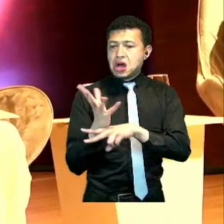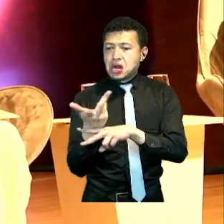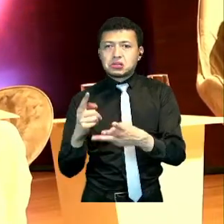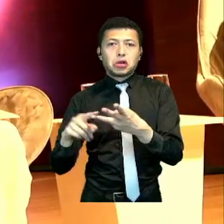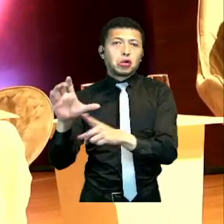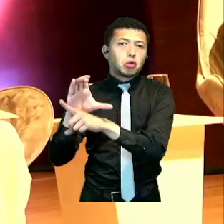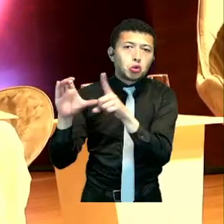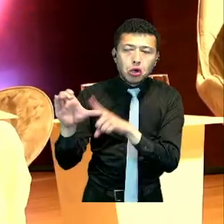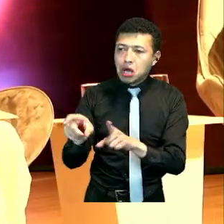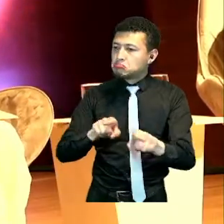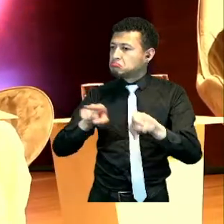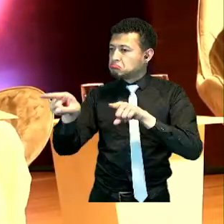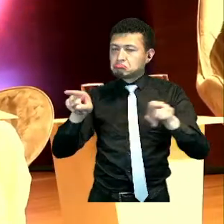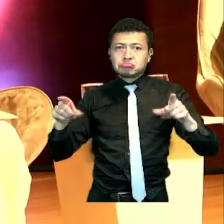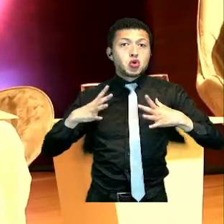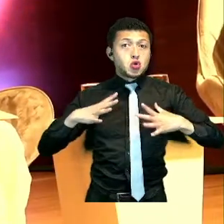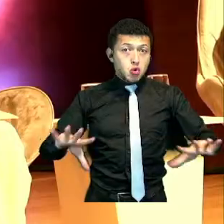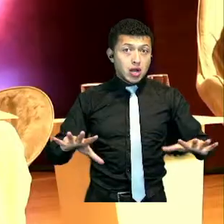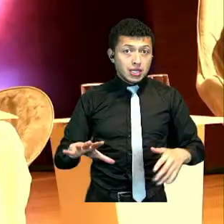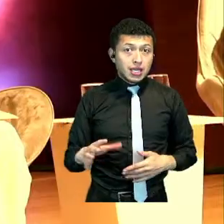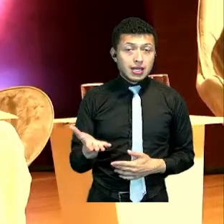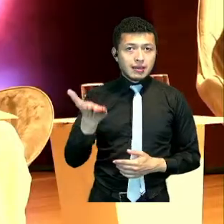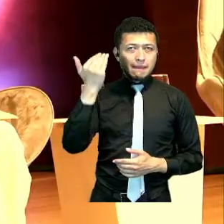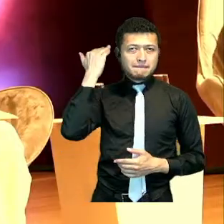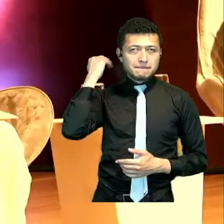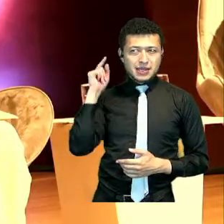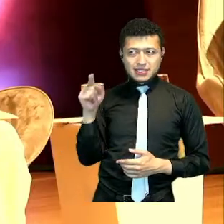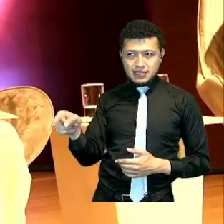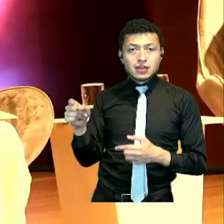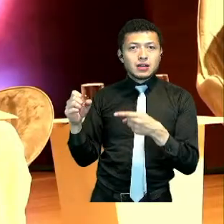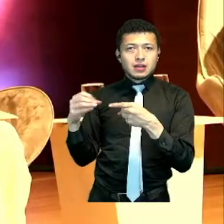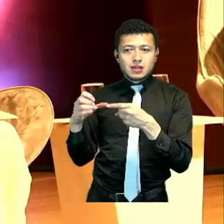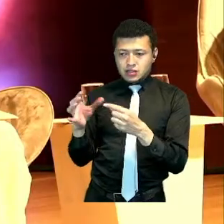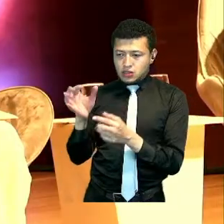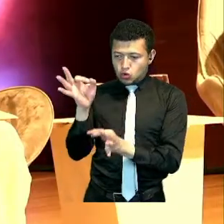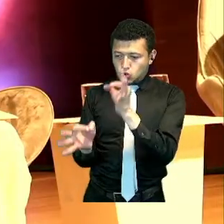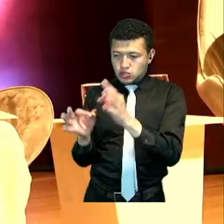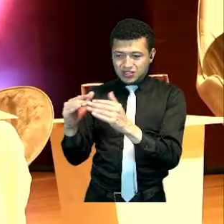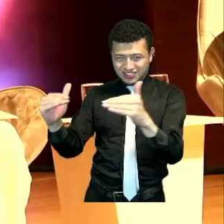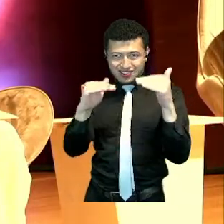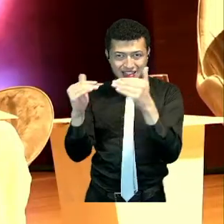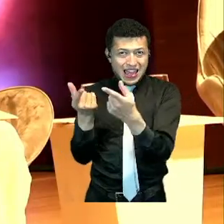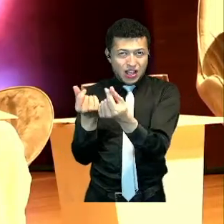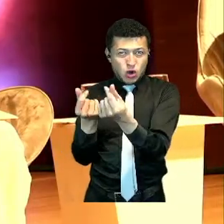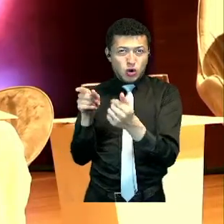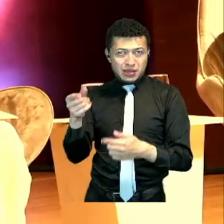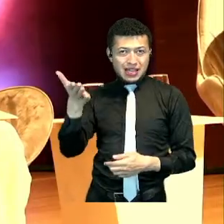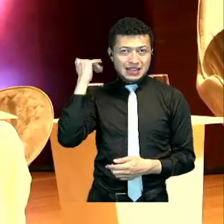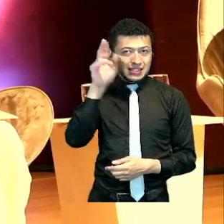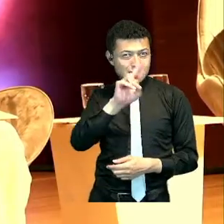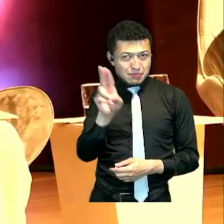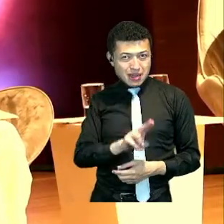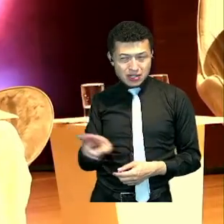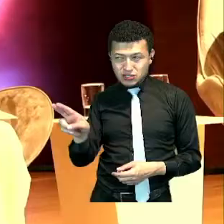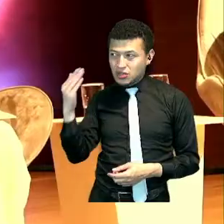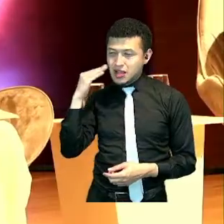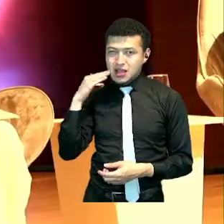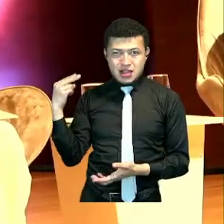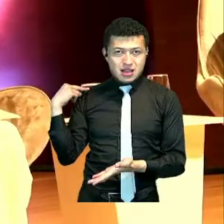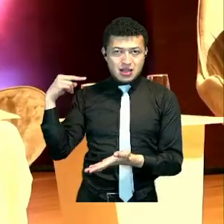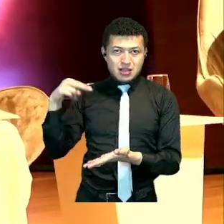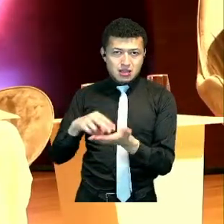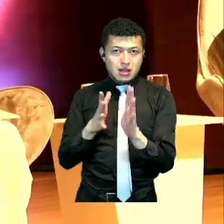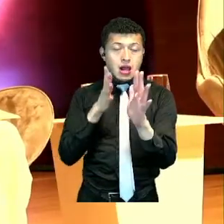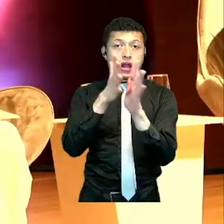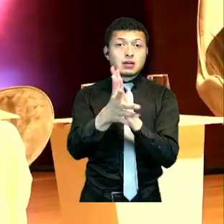the arts or cultural expressions. And in the last economic justice event that we had in March, Elder